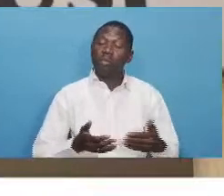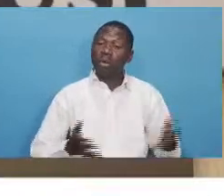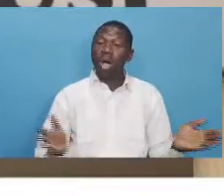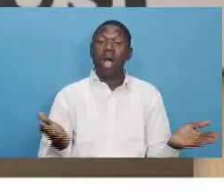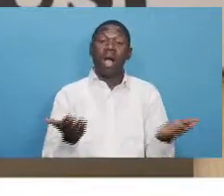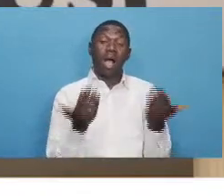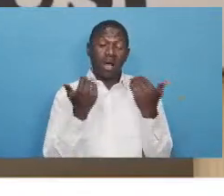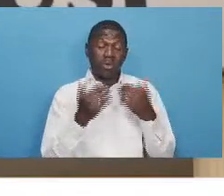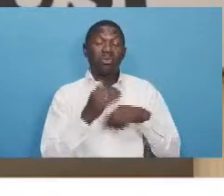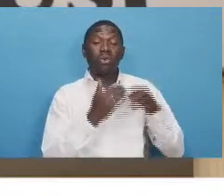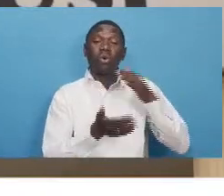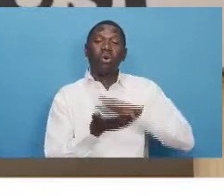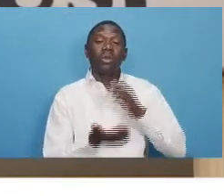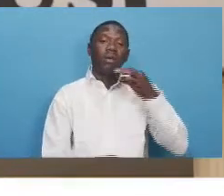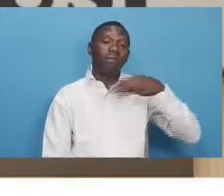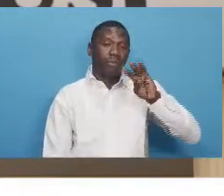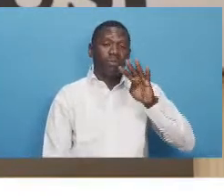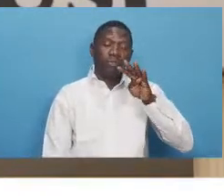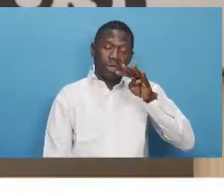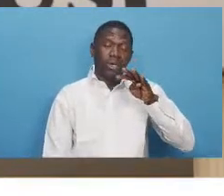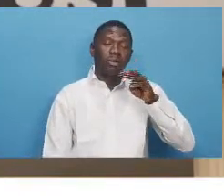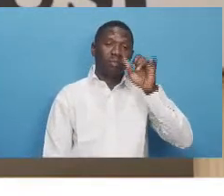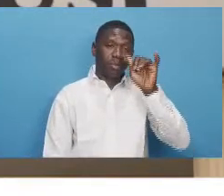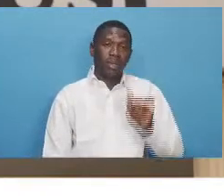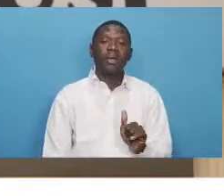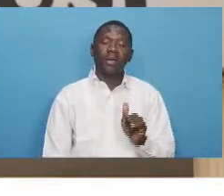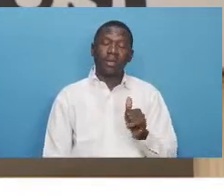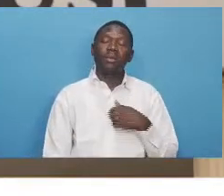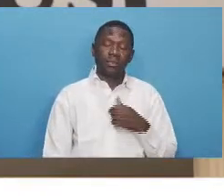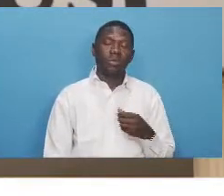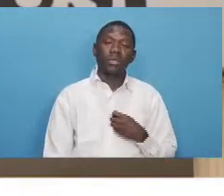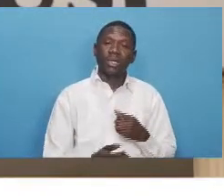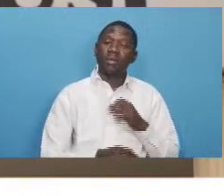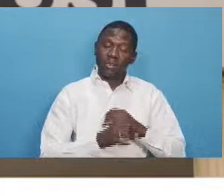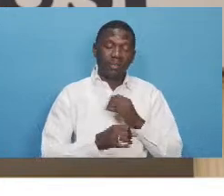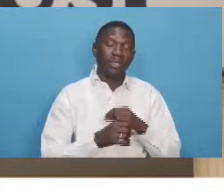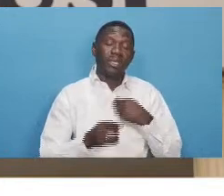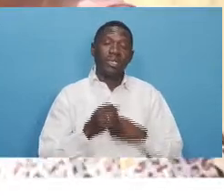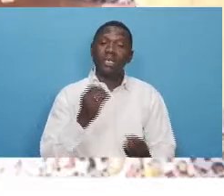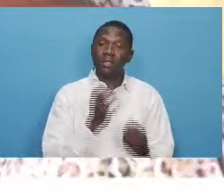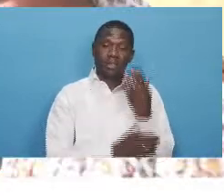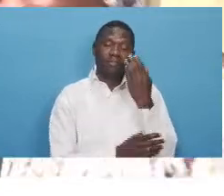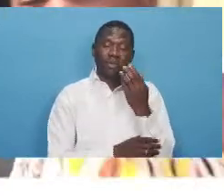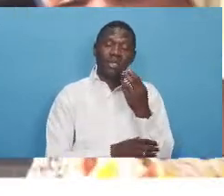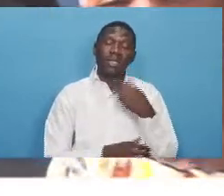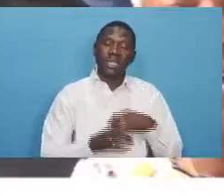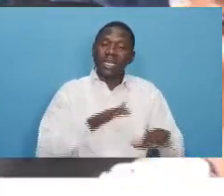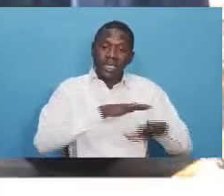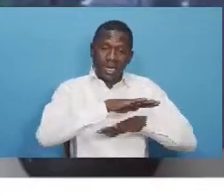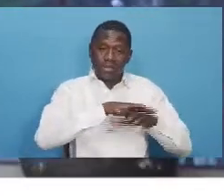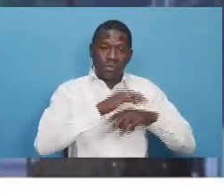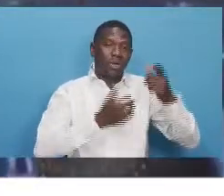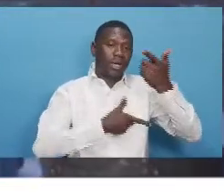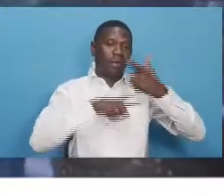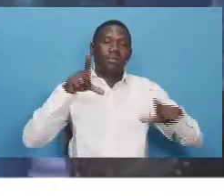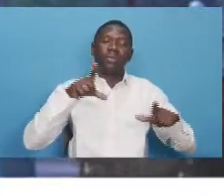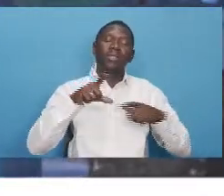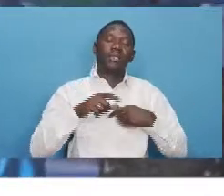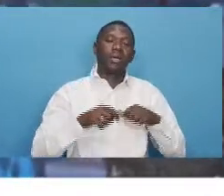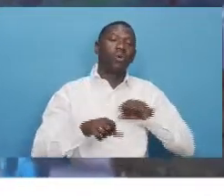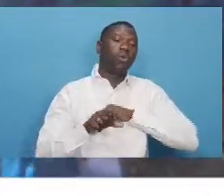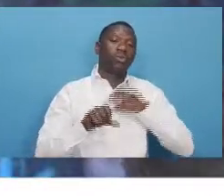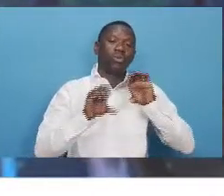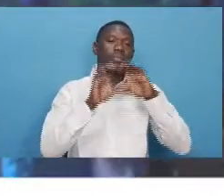councillors, who will play a crucial role in bringing development initiatives at grassroots level in their respective